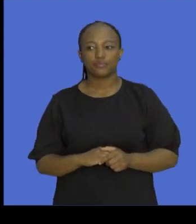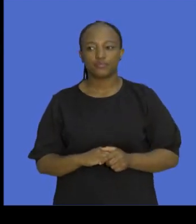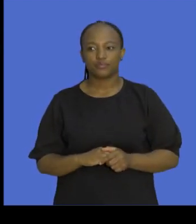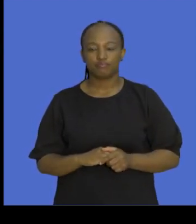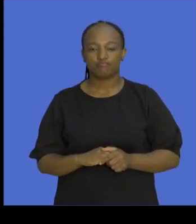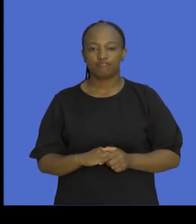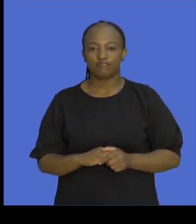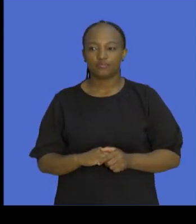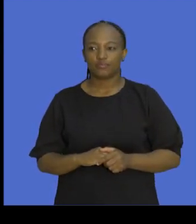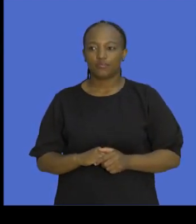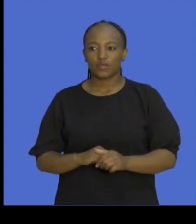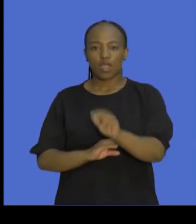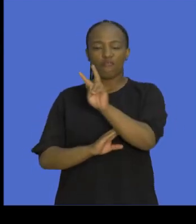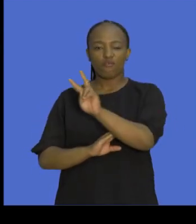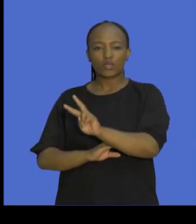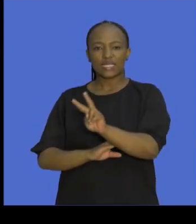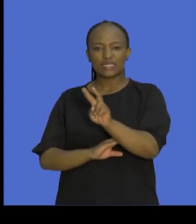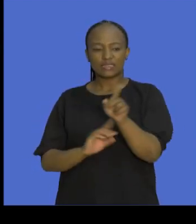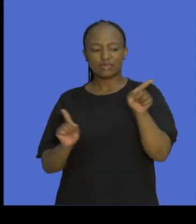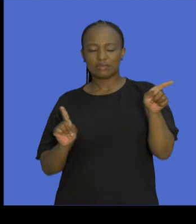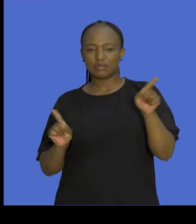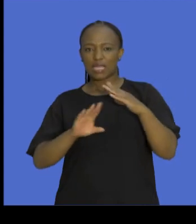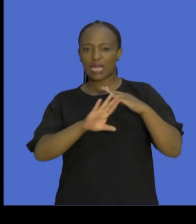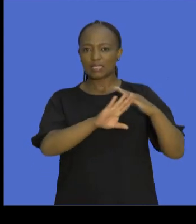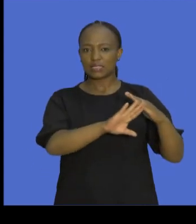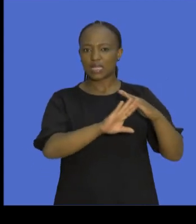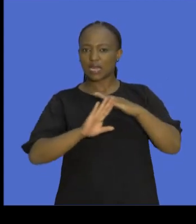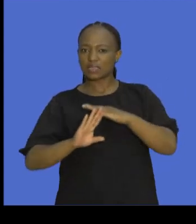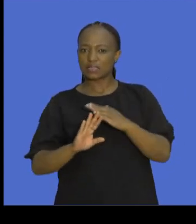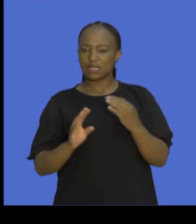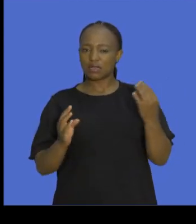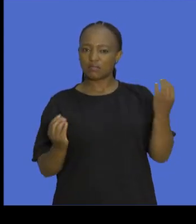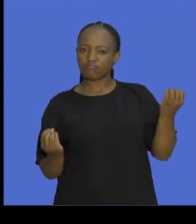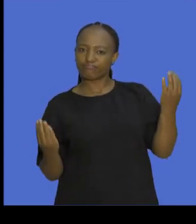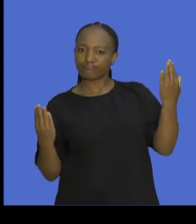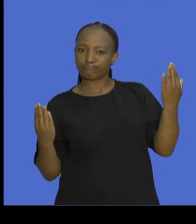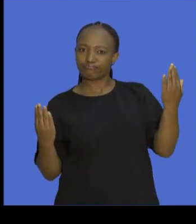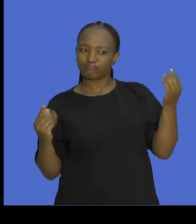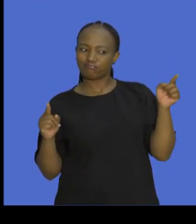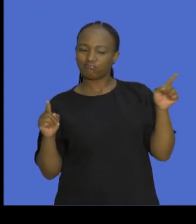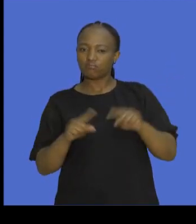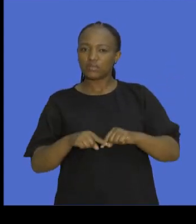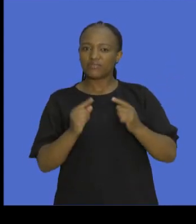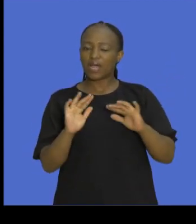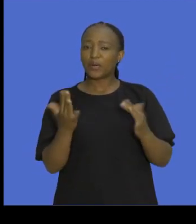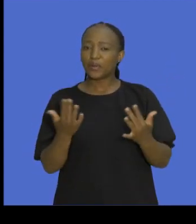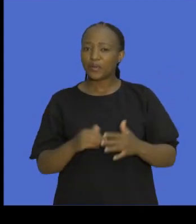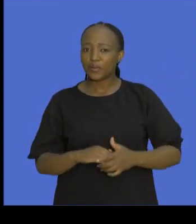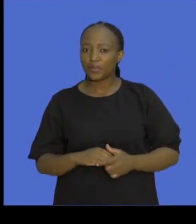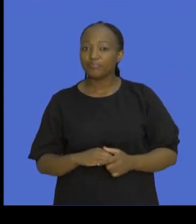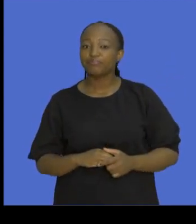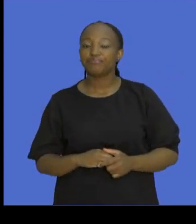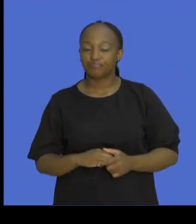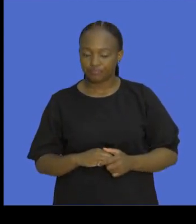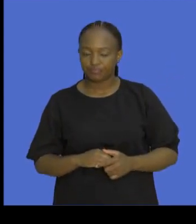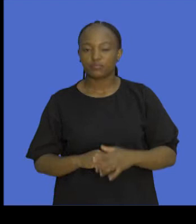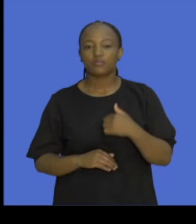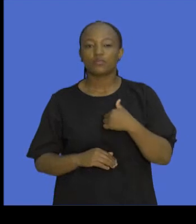Or across the resistors. Now we want to look at the voltage across each one of the 2 resistors. Now we are saying